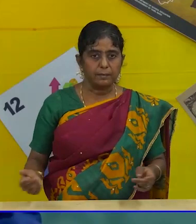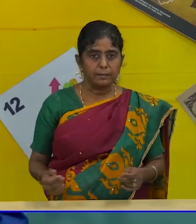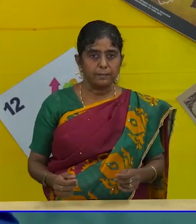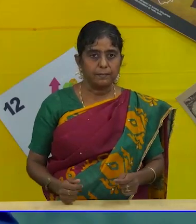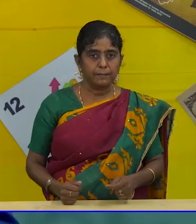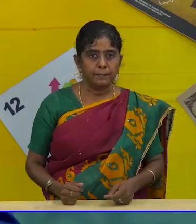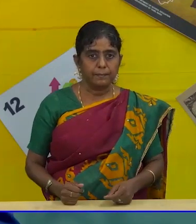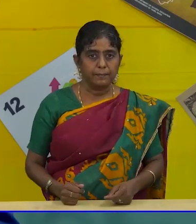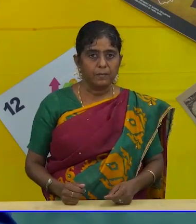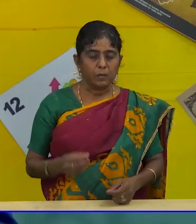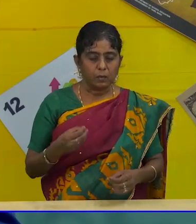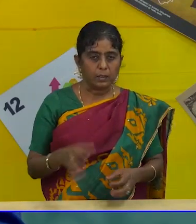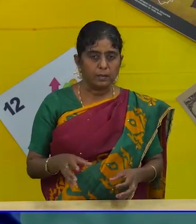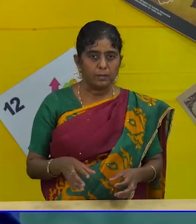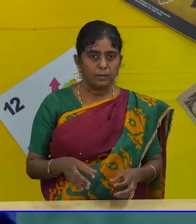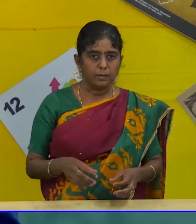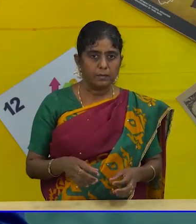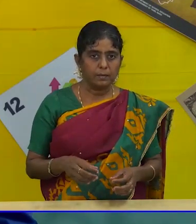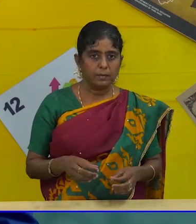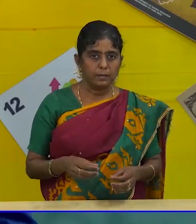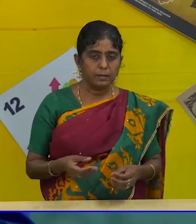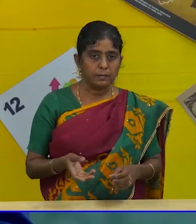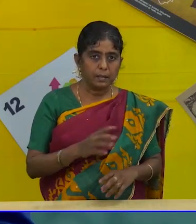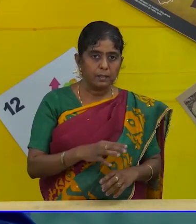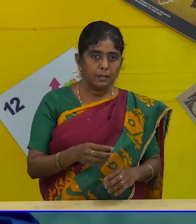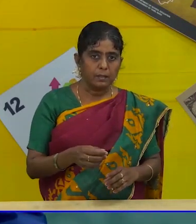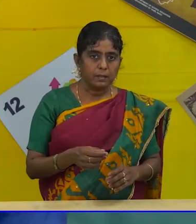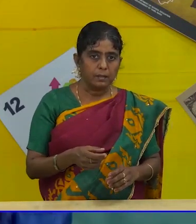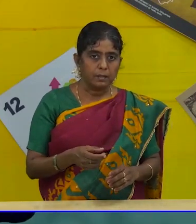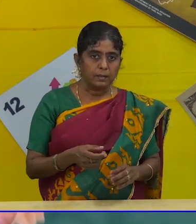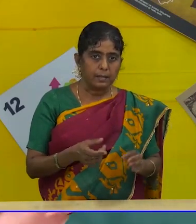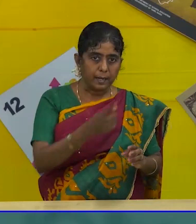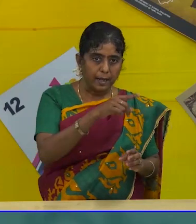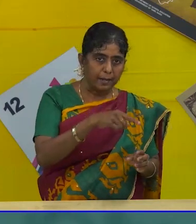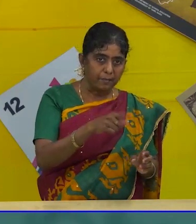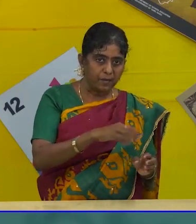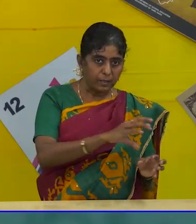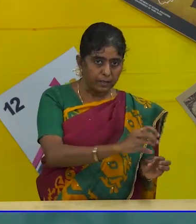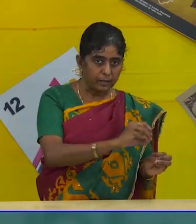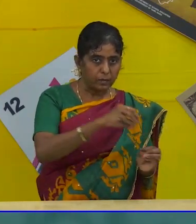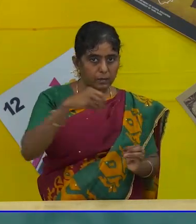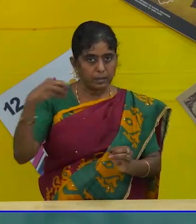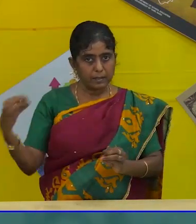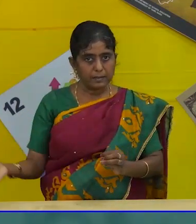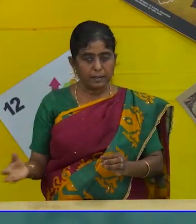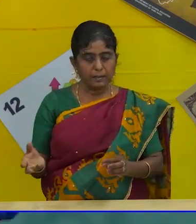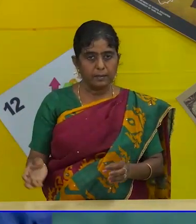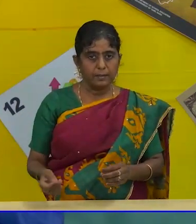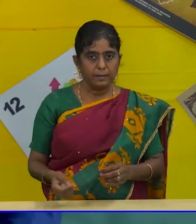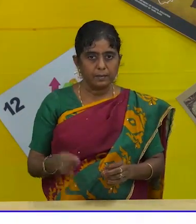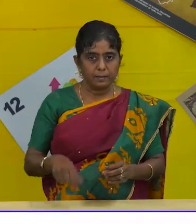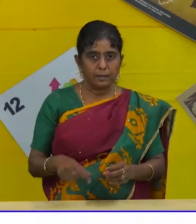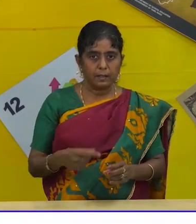sides. Okay, as you learned previously, that 9 by 5 is taken to the right side, so I have to follow